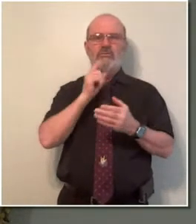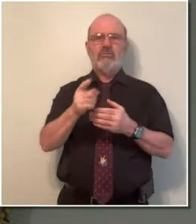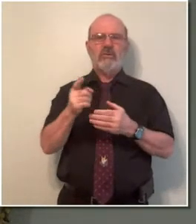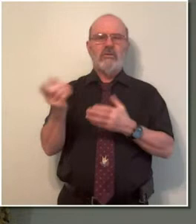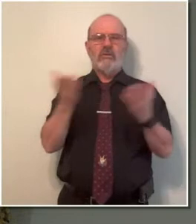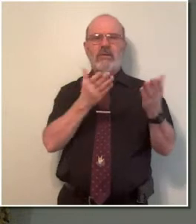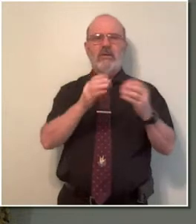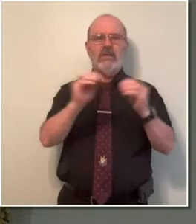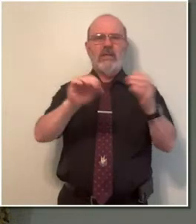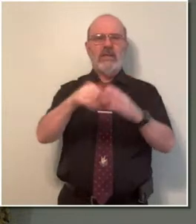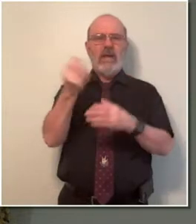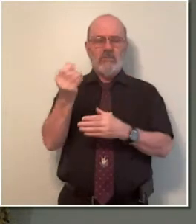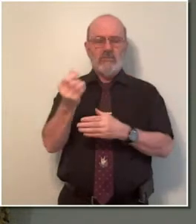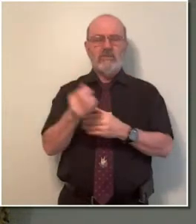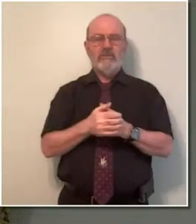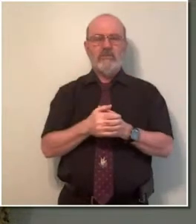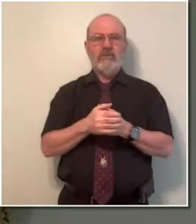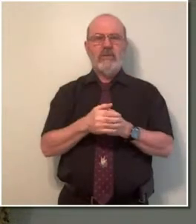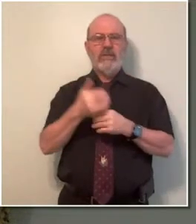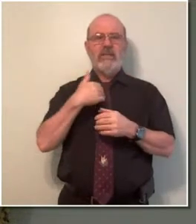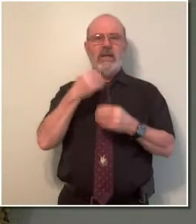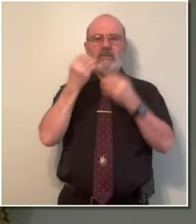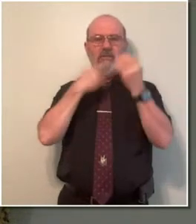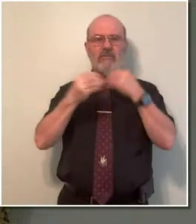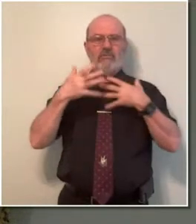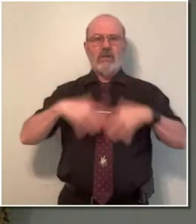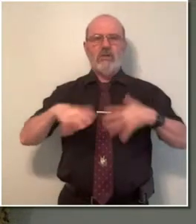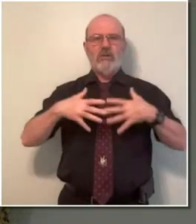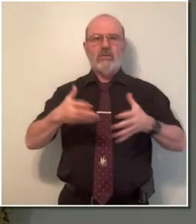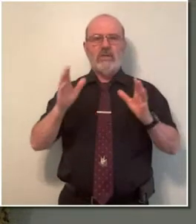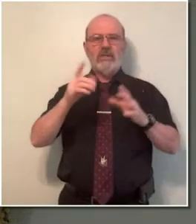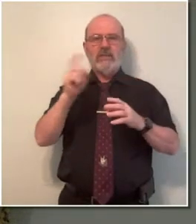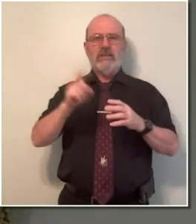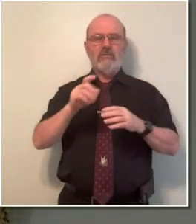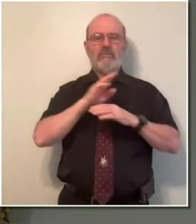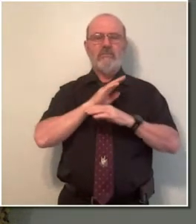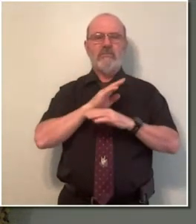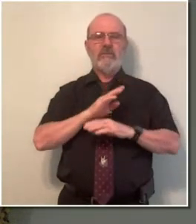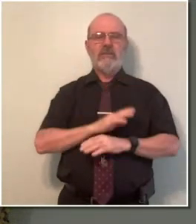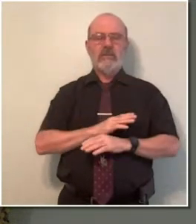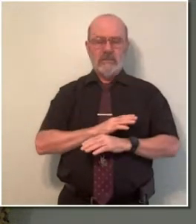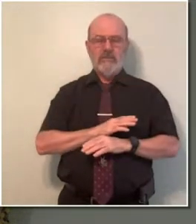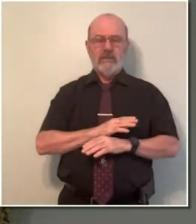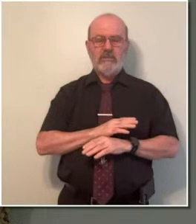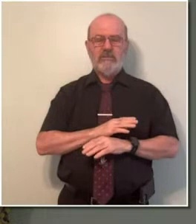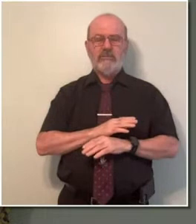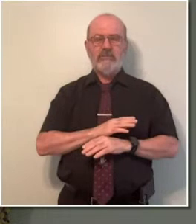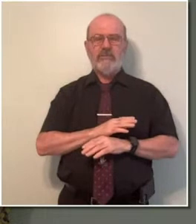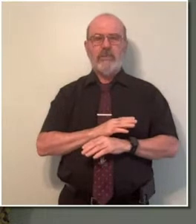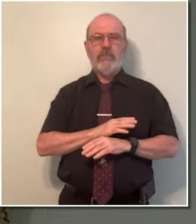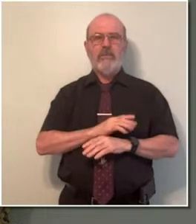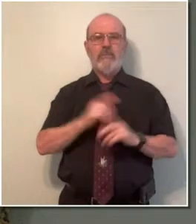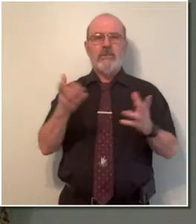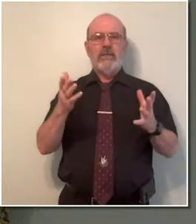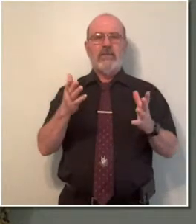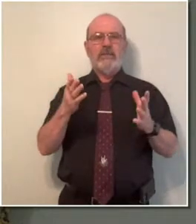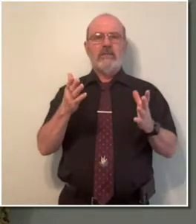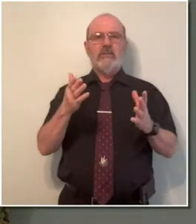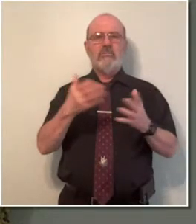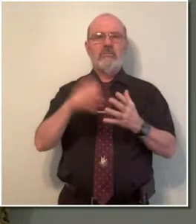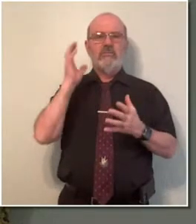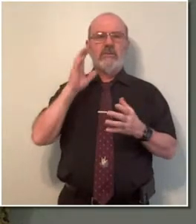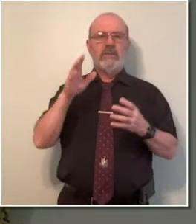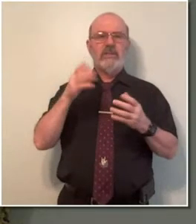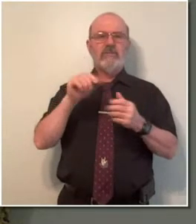nothing out. And having food and raiment, let us be therewith content. But they that will be rich fall